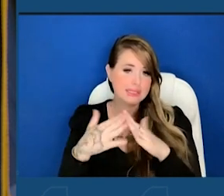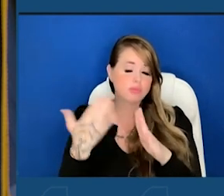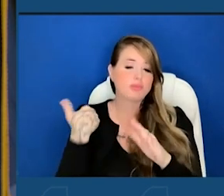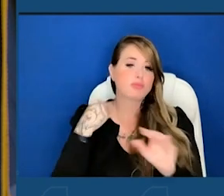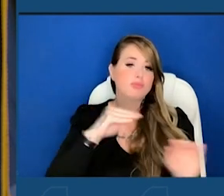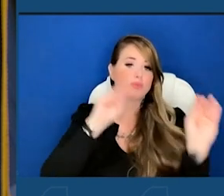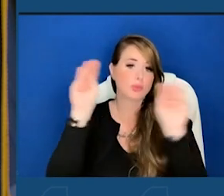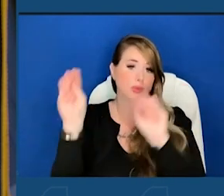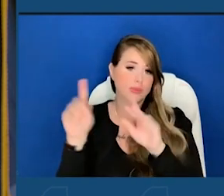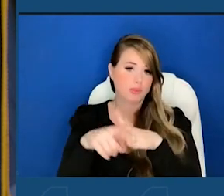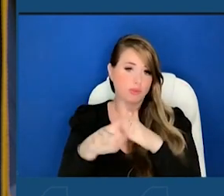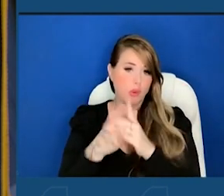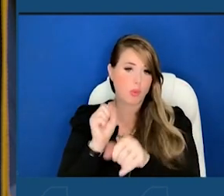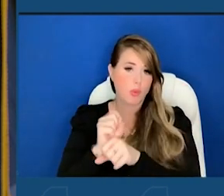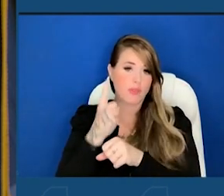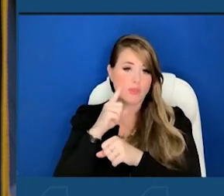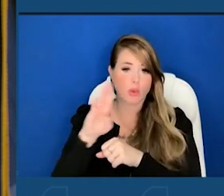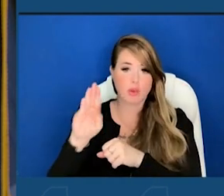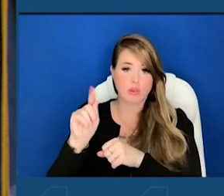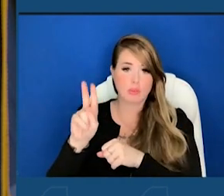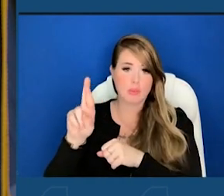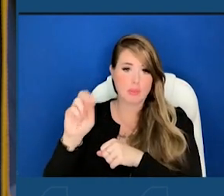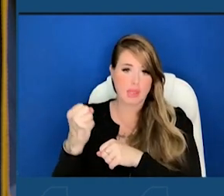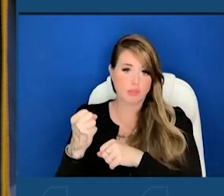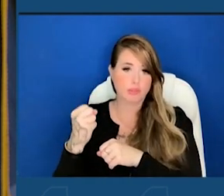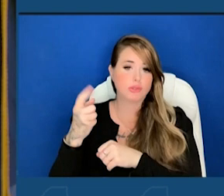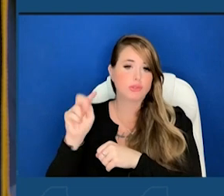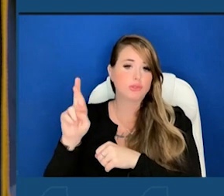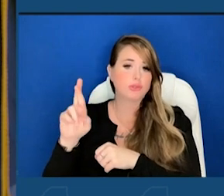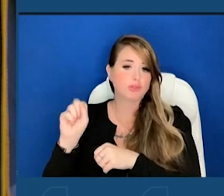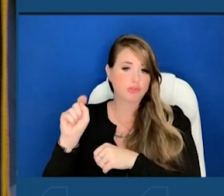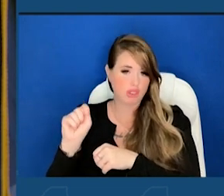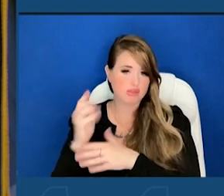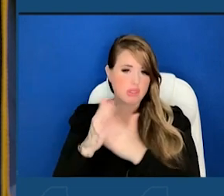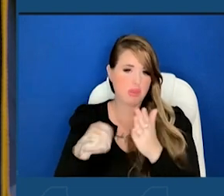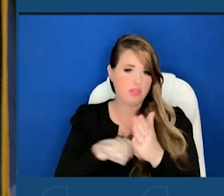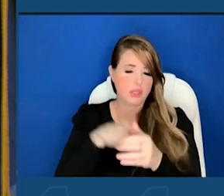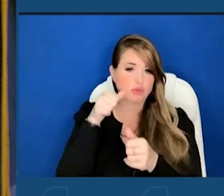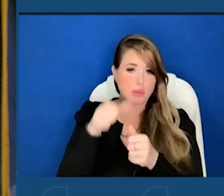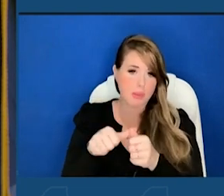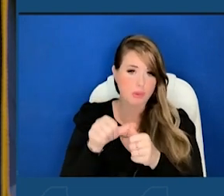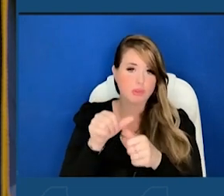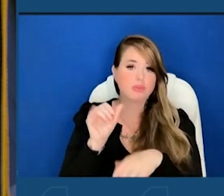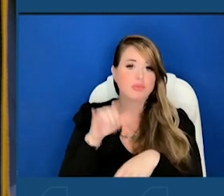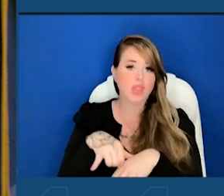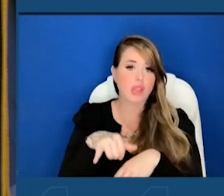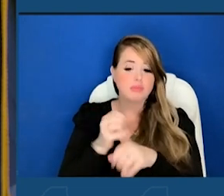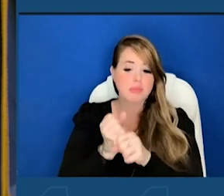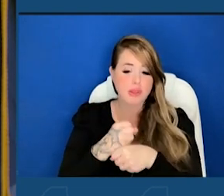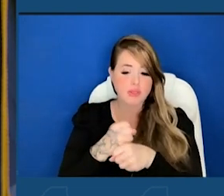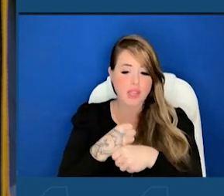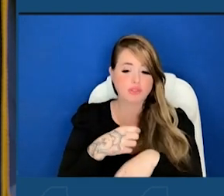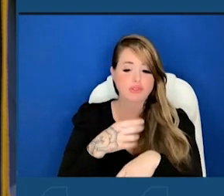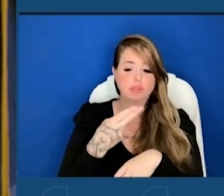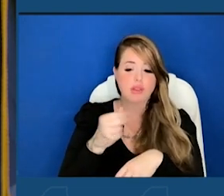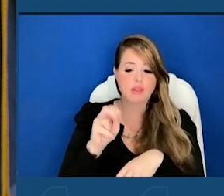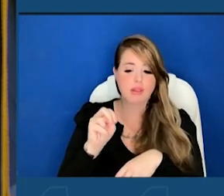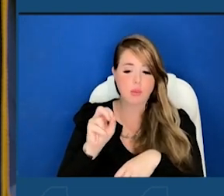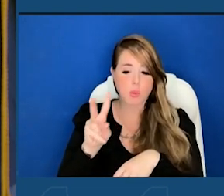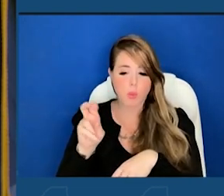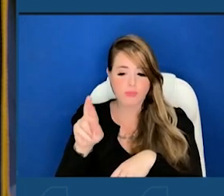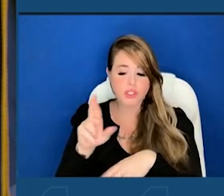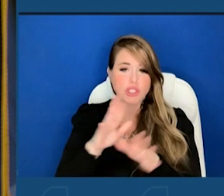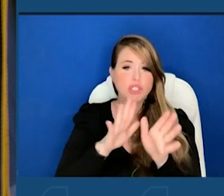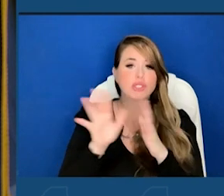for Bankers Trust. Some of us probably remember Bankers Trust and Manufacturers Hanover at Ford New York